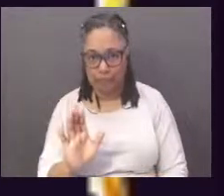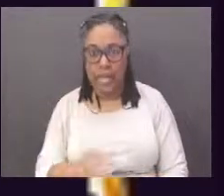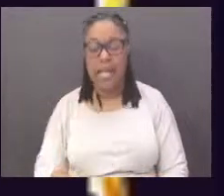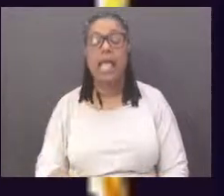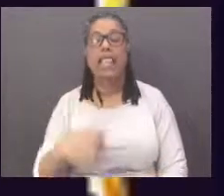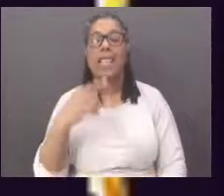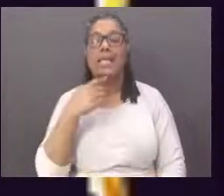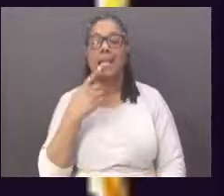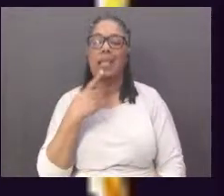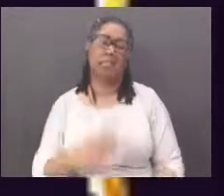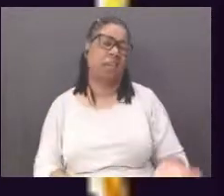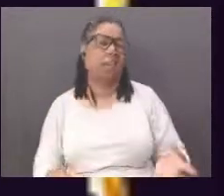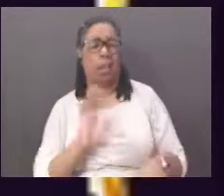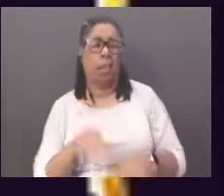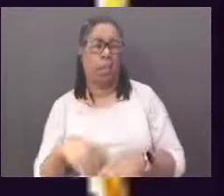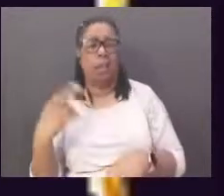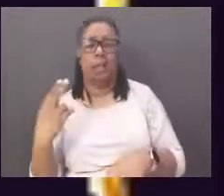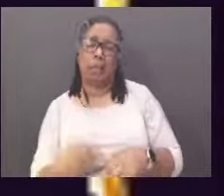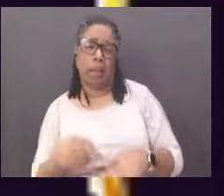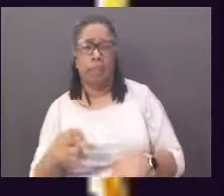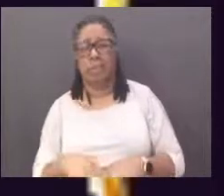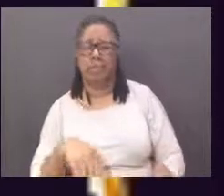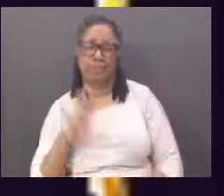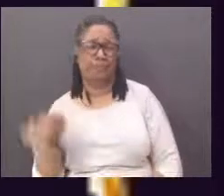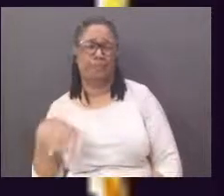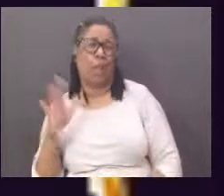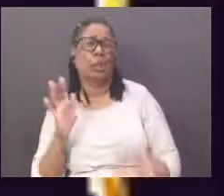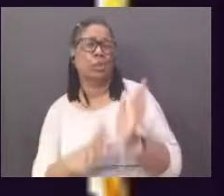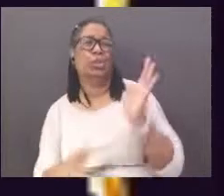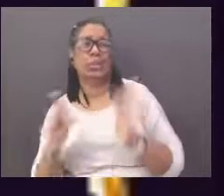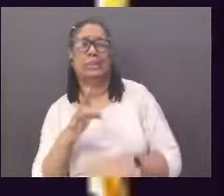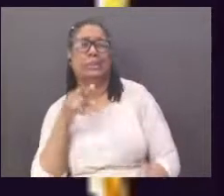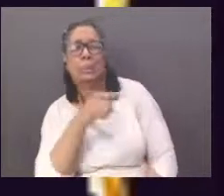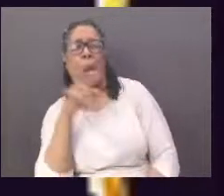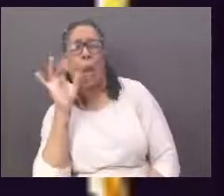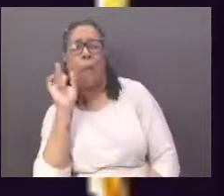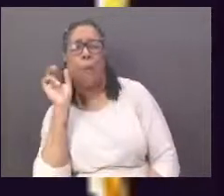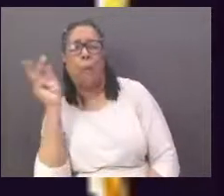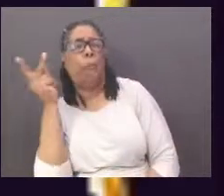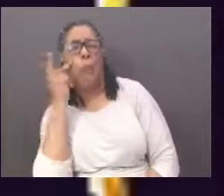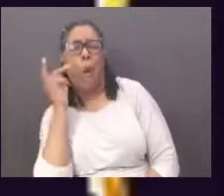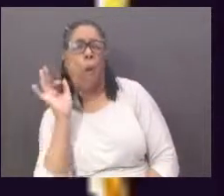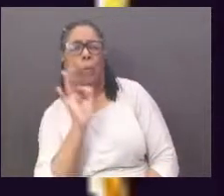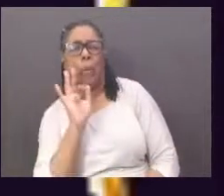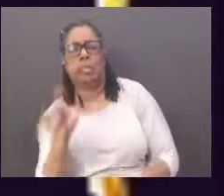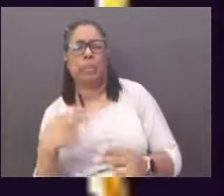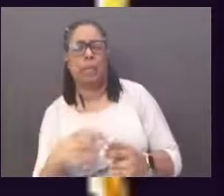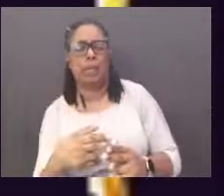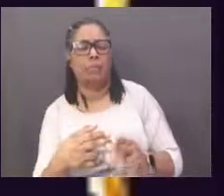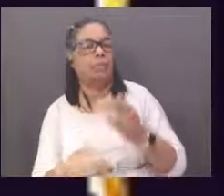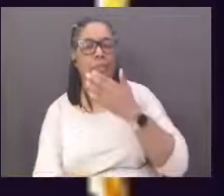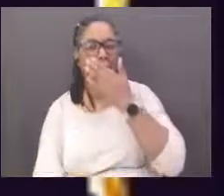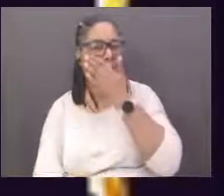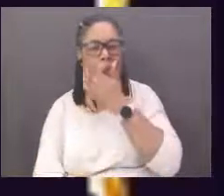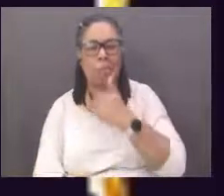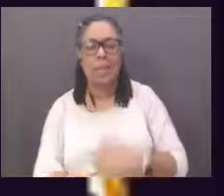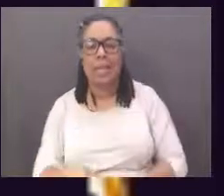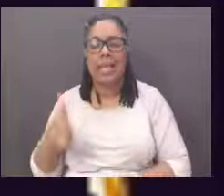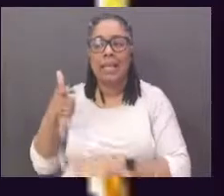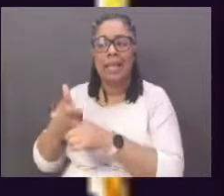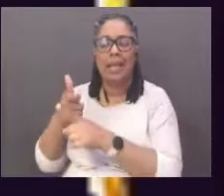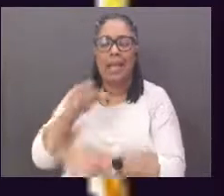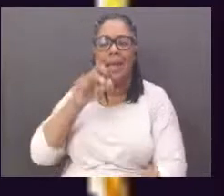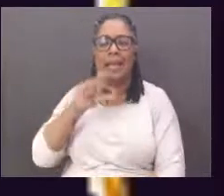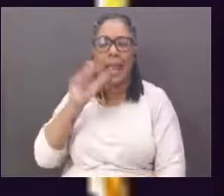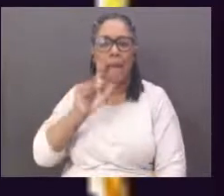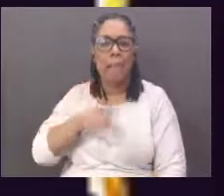whom Paul preaches. They were thinking that he's not our Jesus, but if it works for Paul,